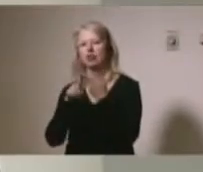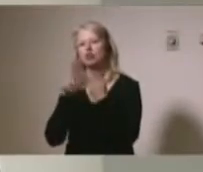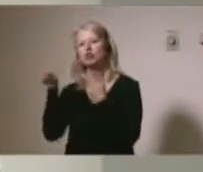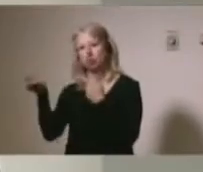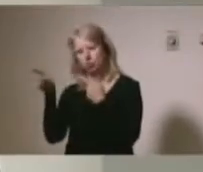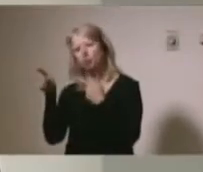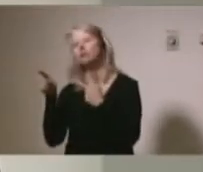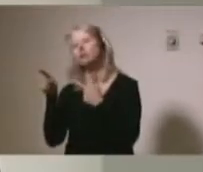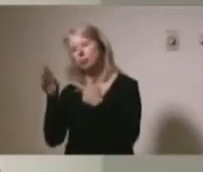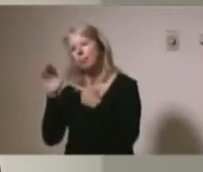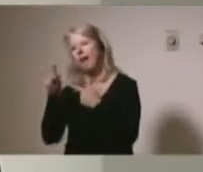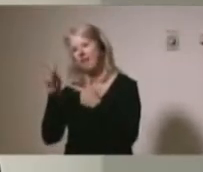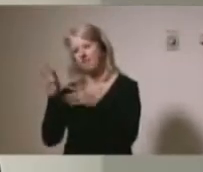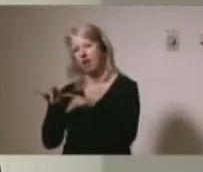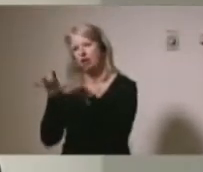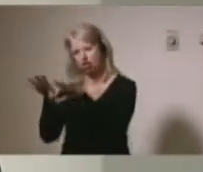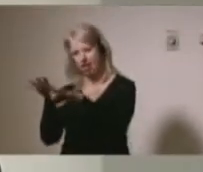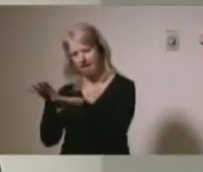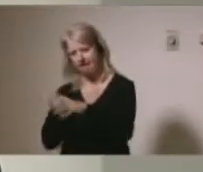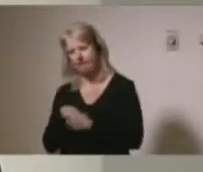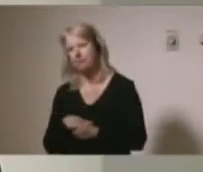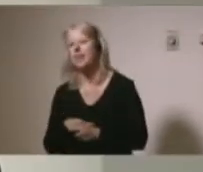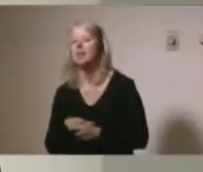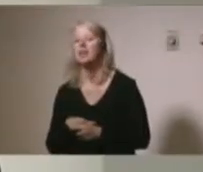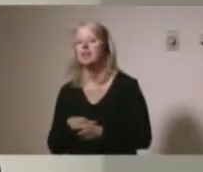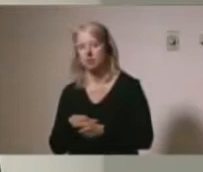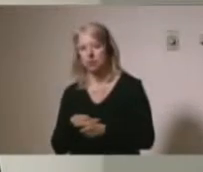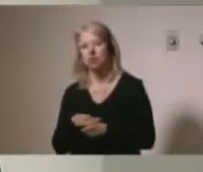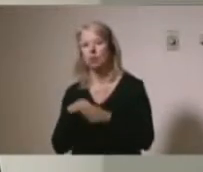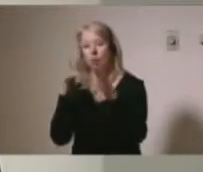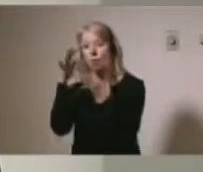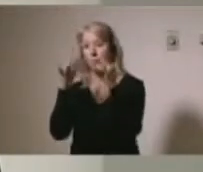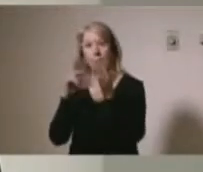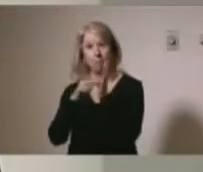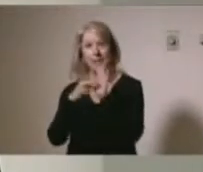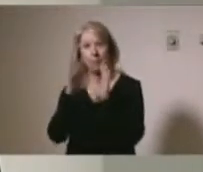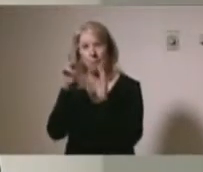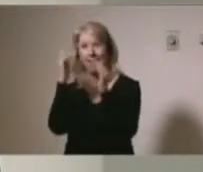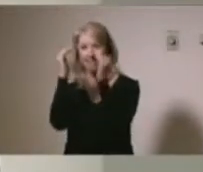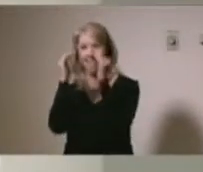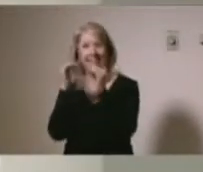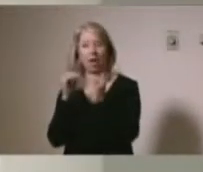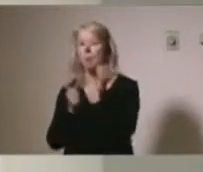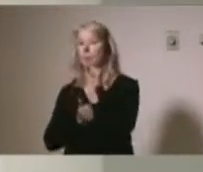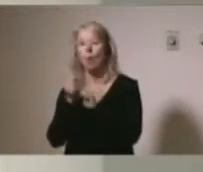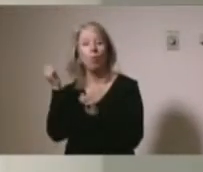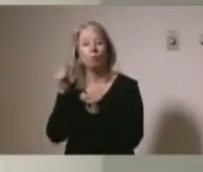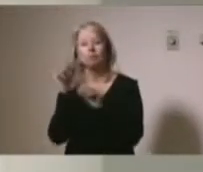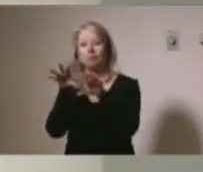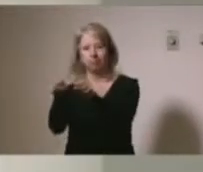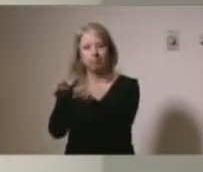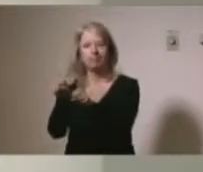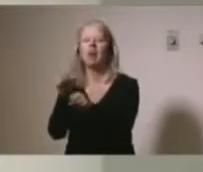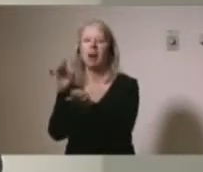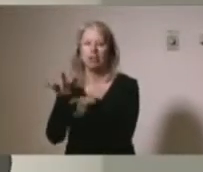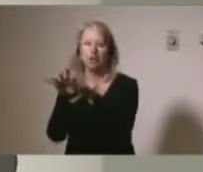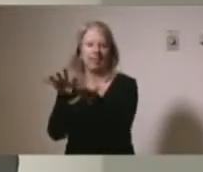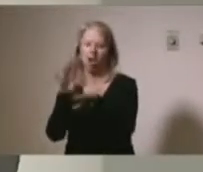Bank of Australia. So the banking boulevard in New Zealand is pretty much Australian. Well, it is